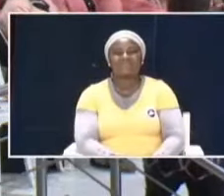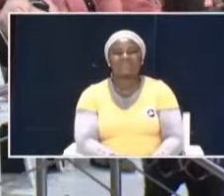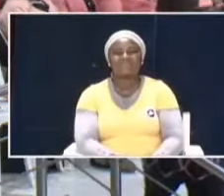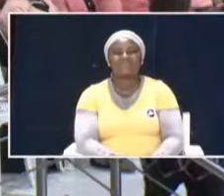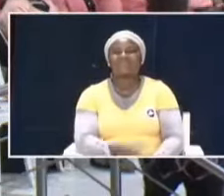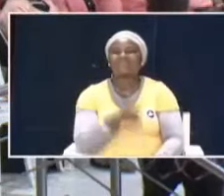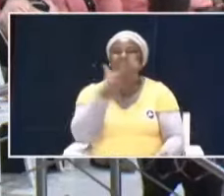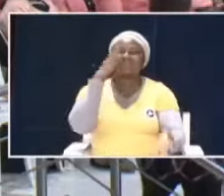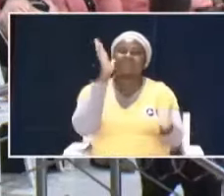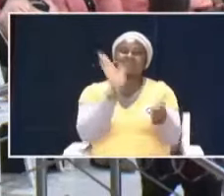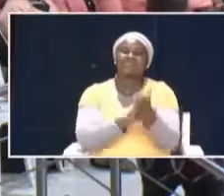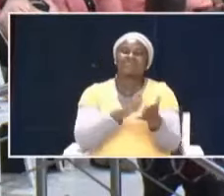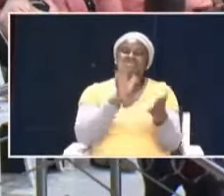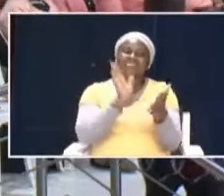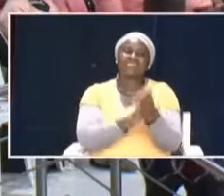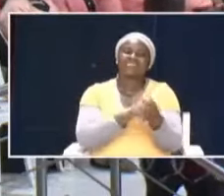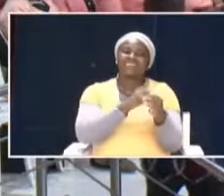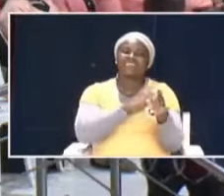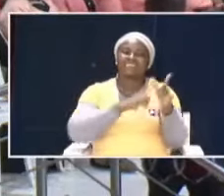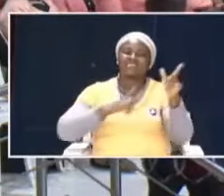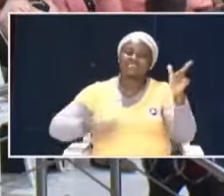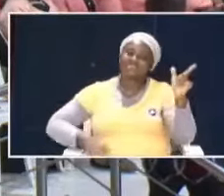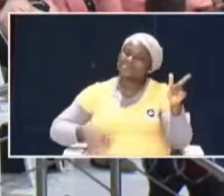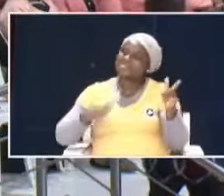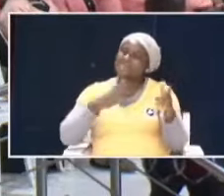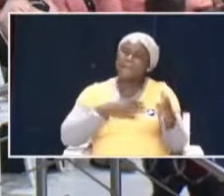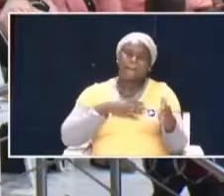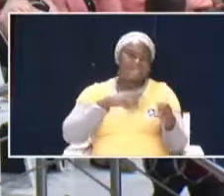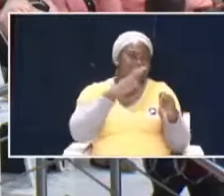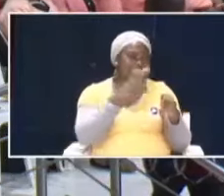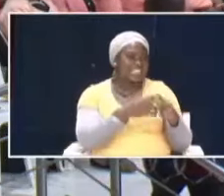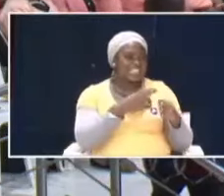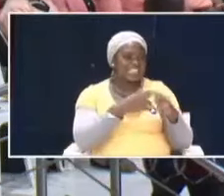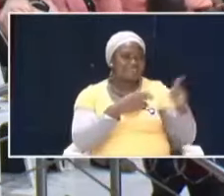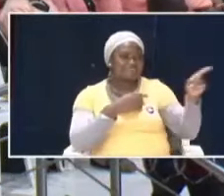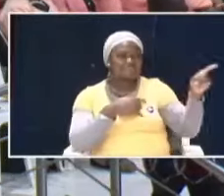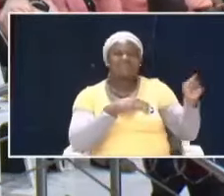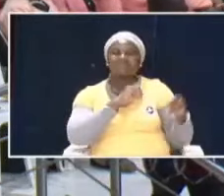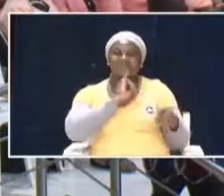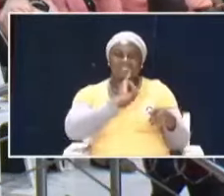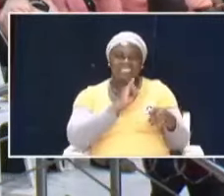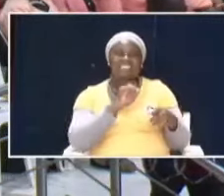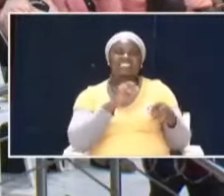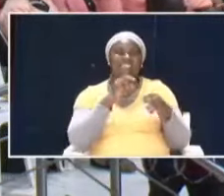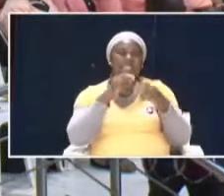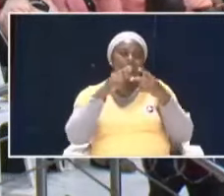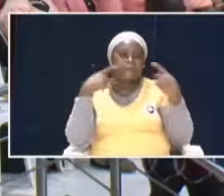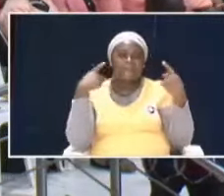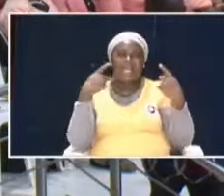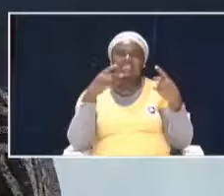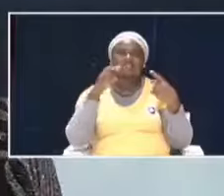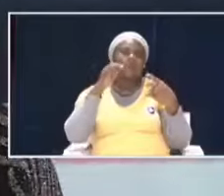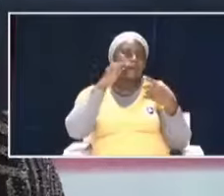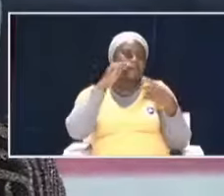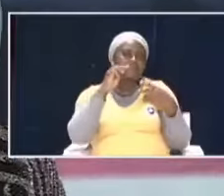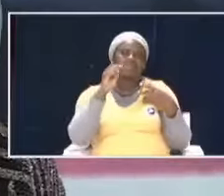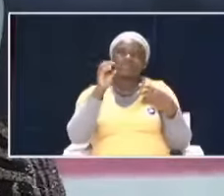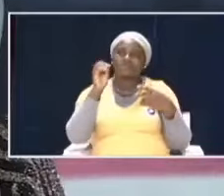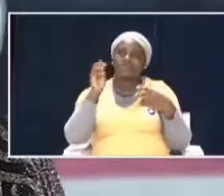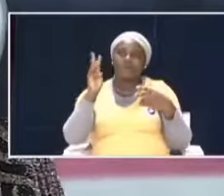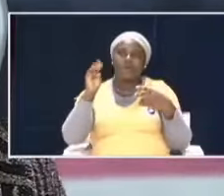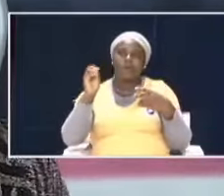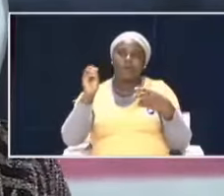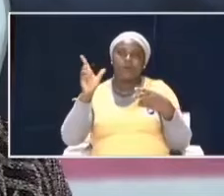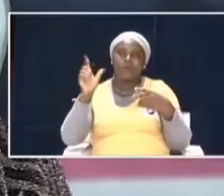Praise the Lord. My name is Pastor Mrs. Omolola Amo from